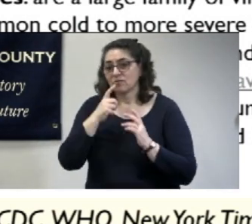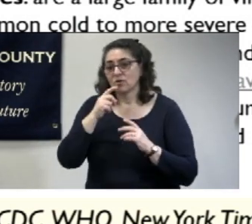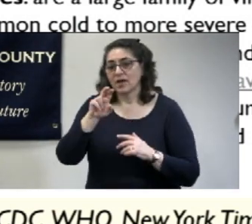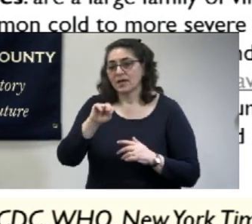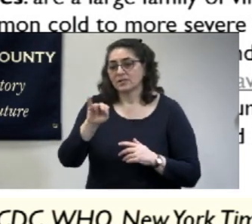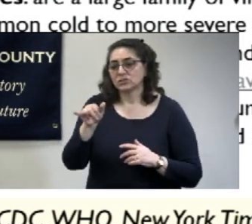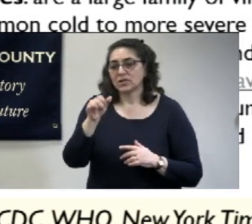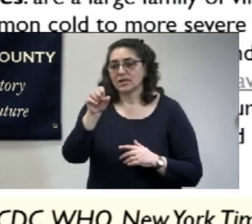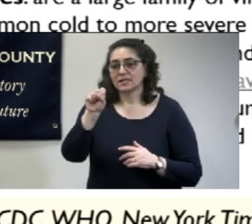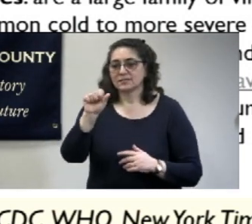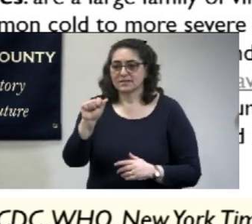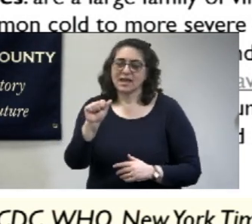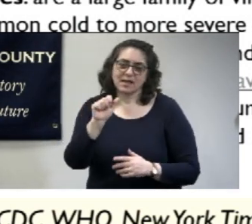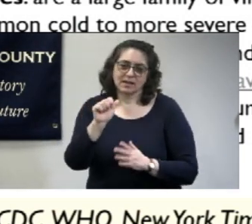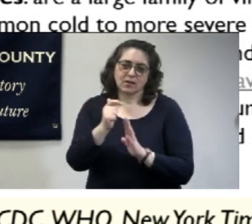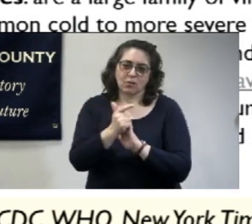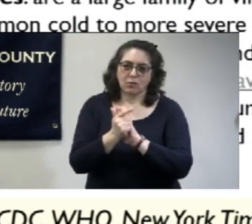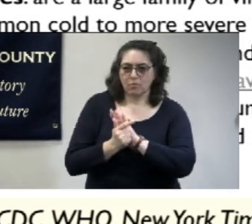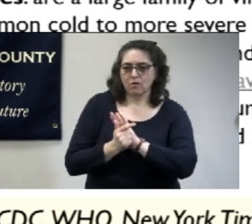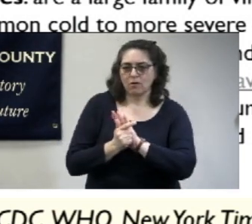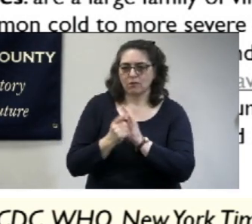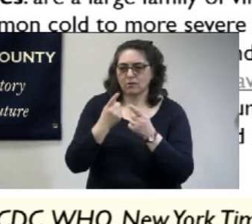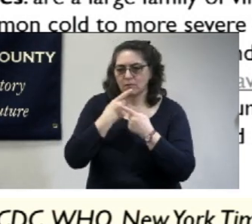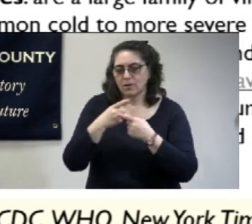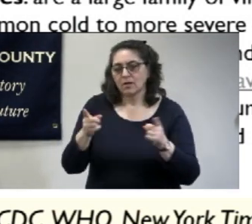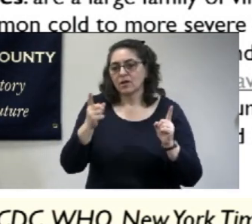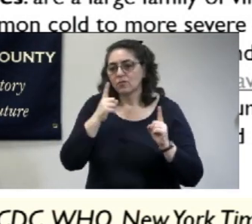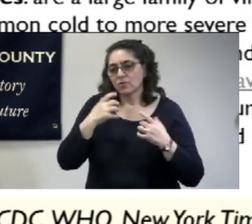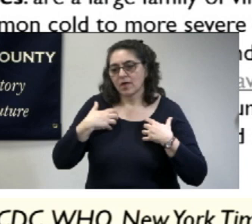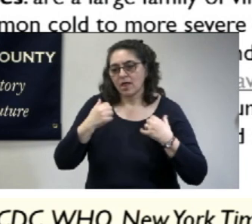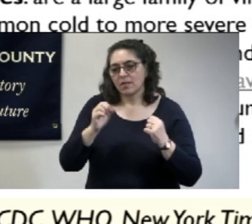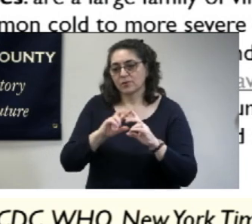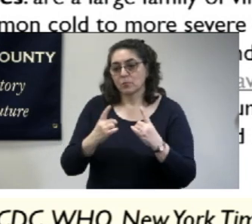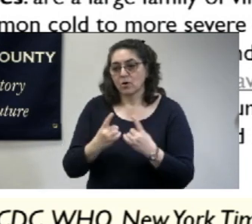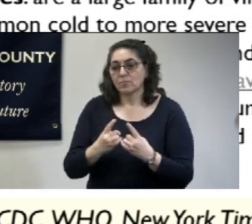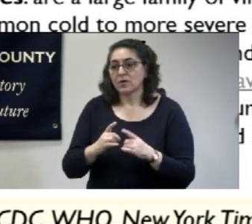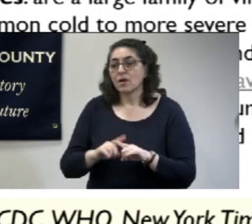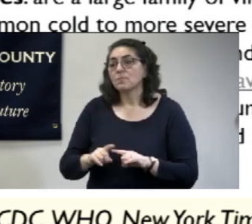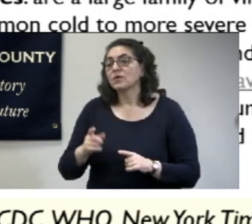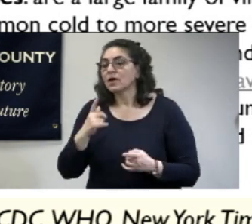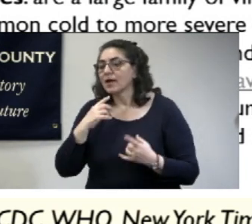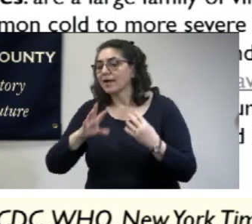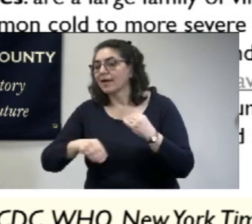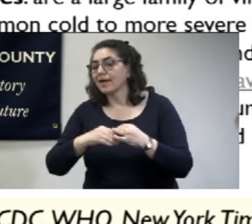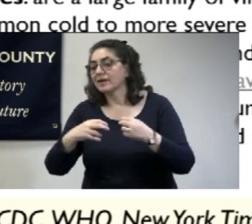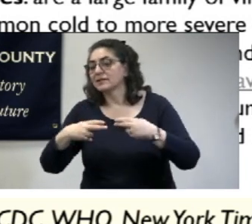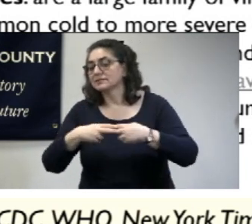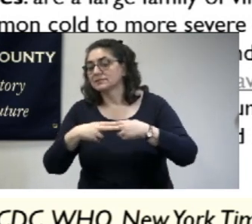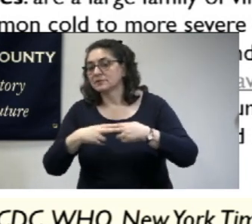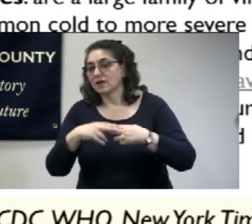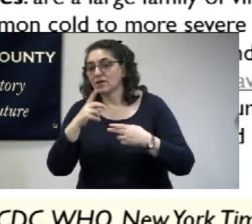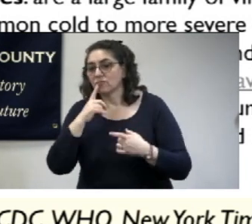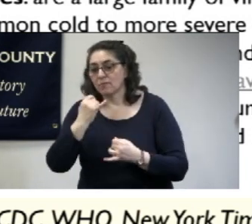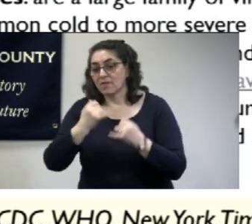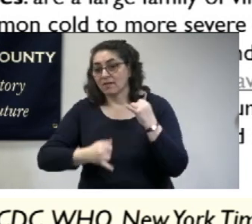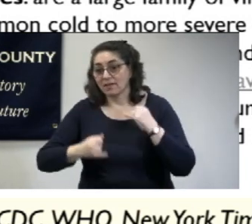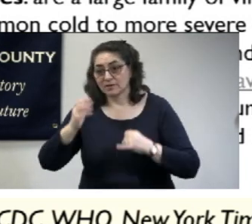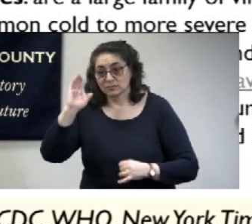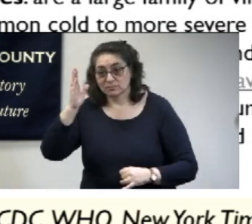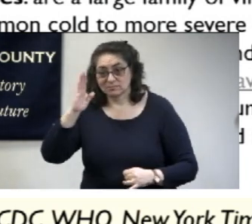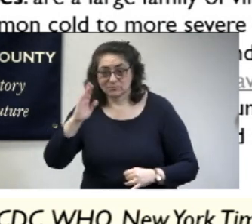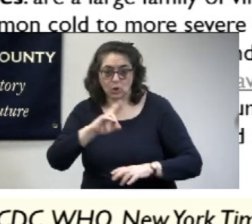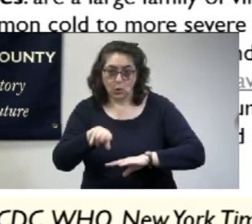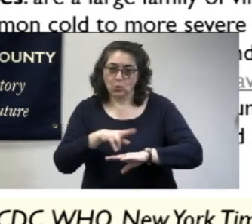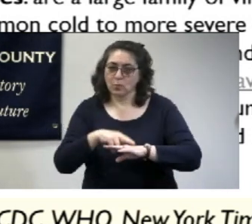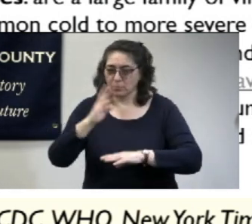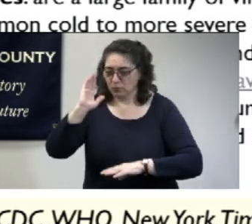New Jersey Statutes Annotated, for the health department. But I grabbed this slide from the last presentation, normal presentation